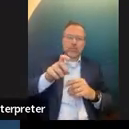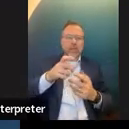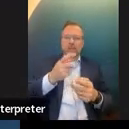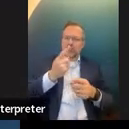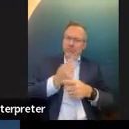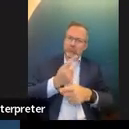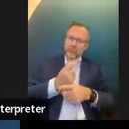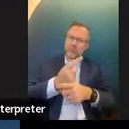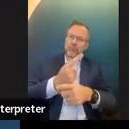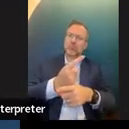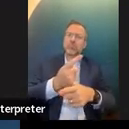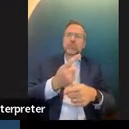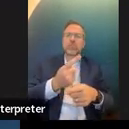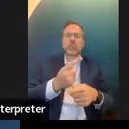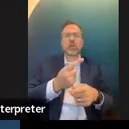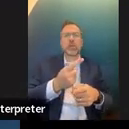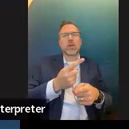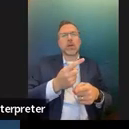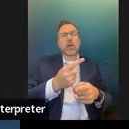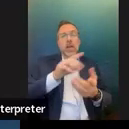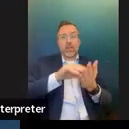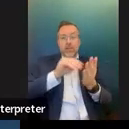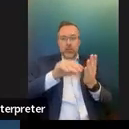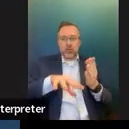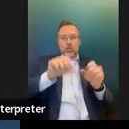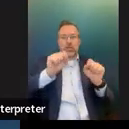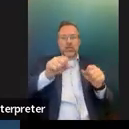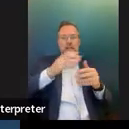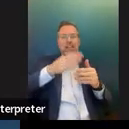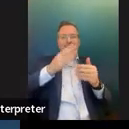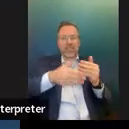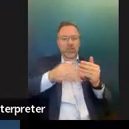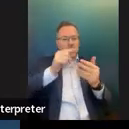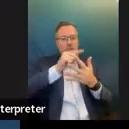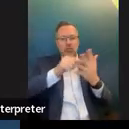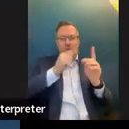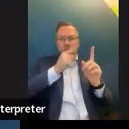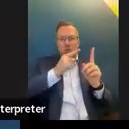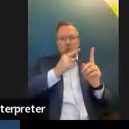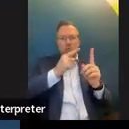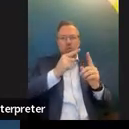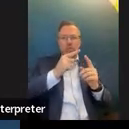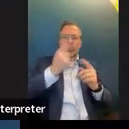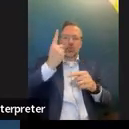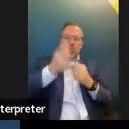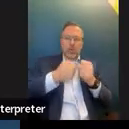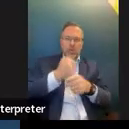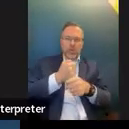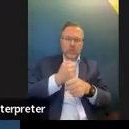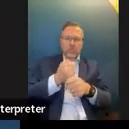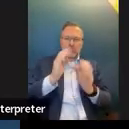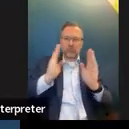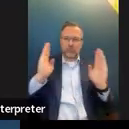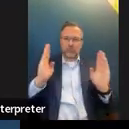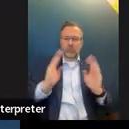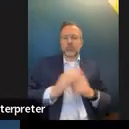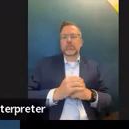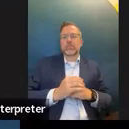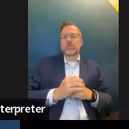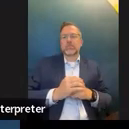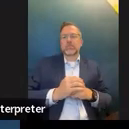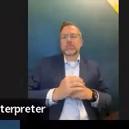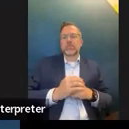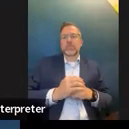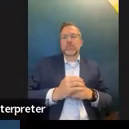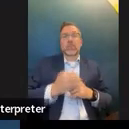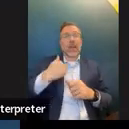in such a way that they can be achieved in a year, right? So really think about, I was a functional life